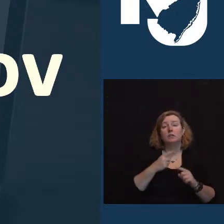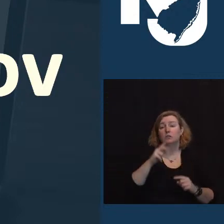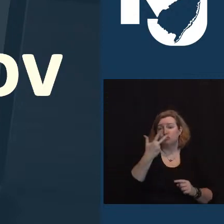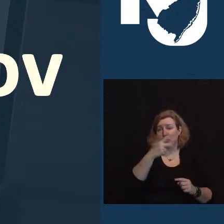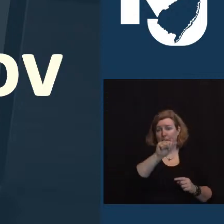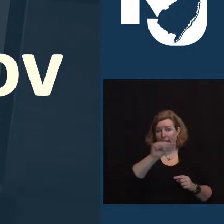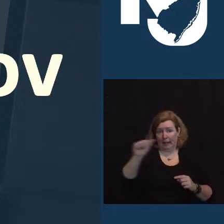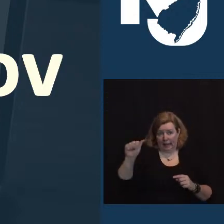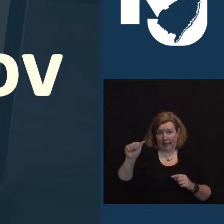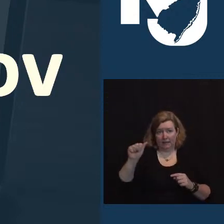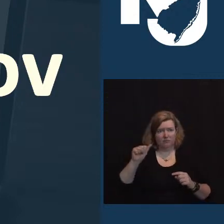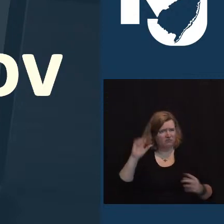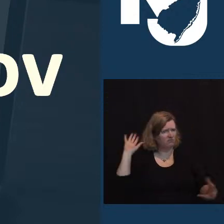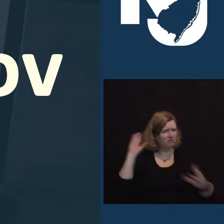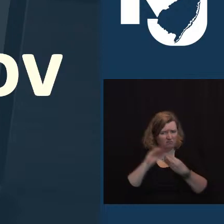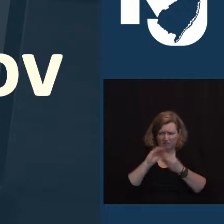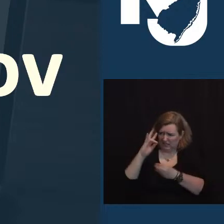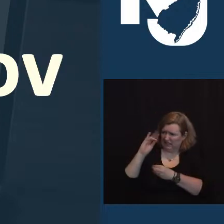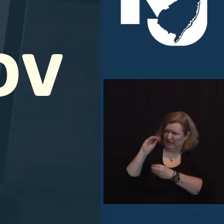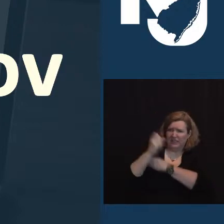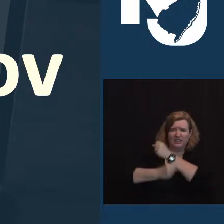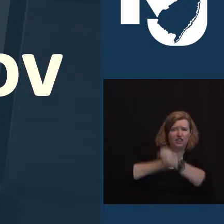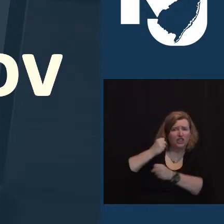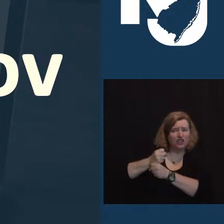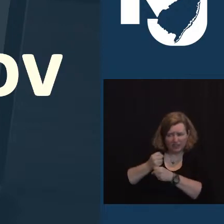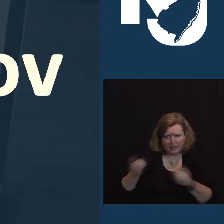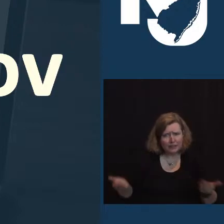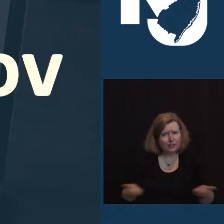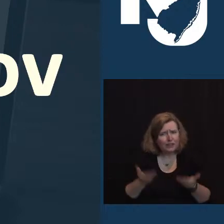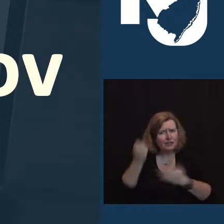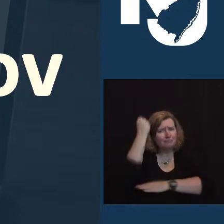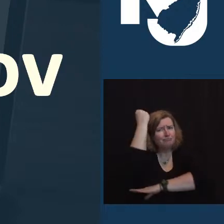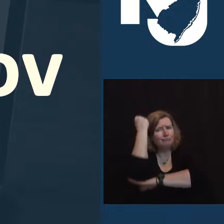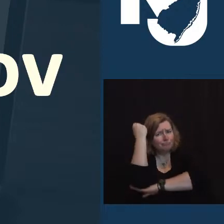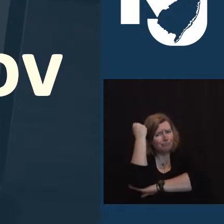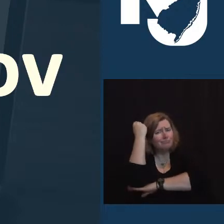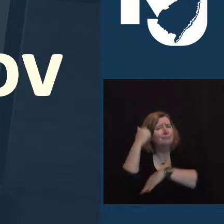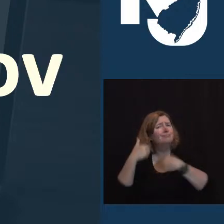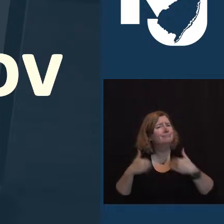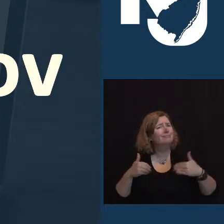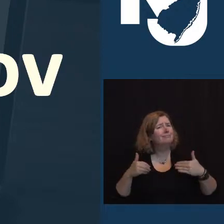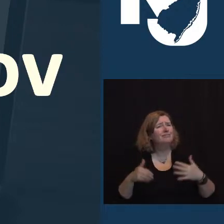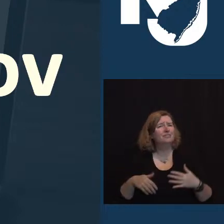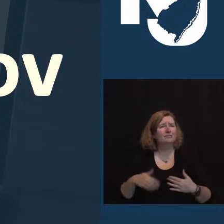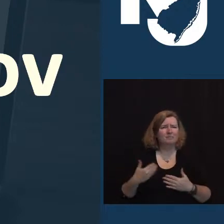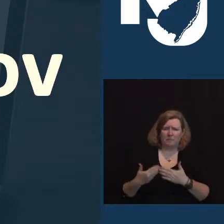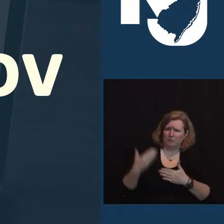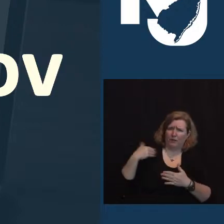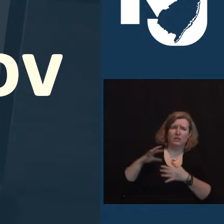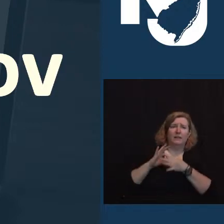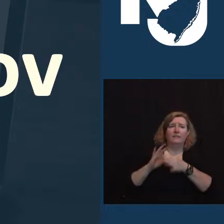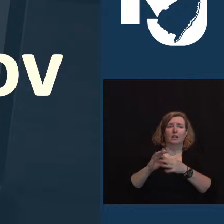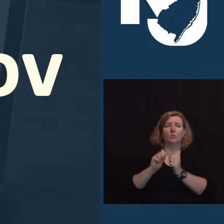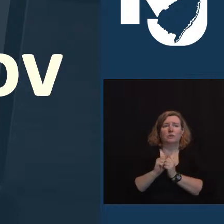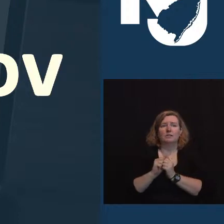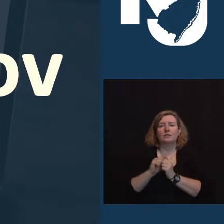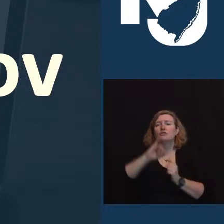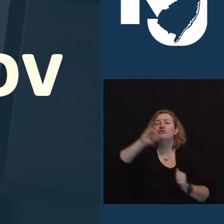Jersey. I think the connection with Jersey City had a New York Giants